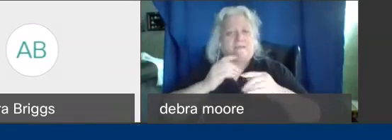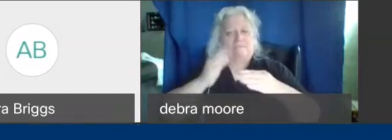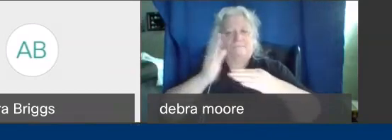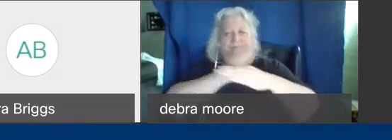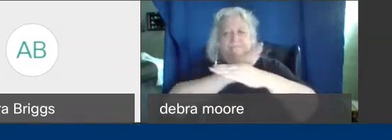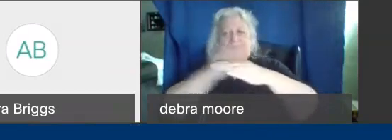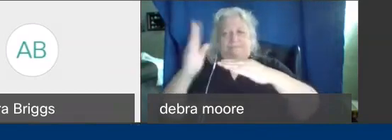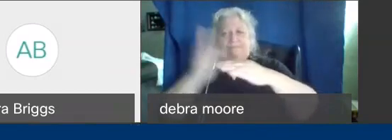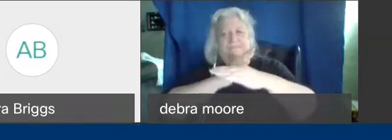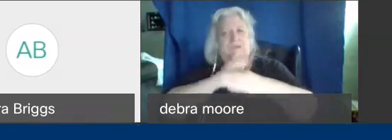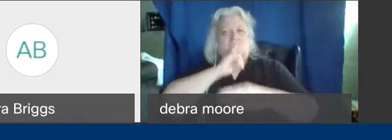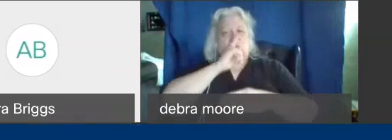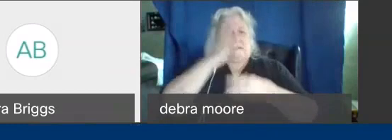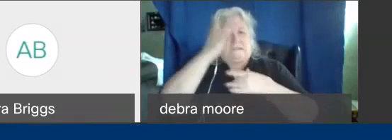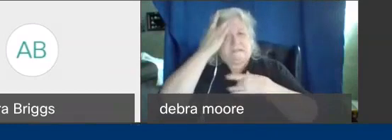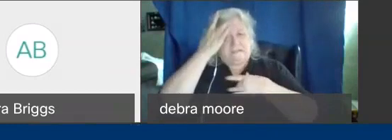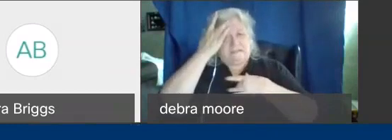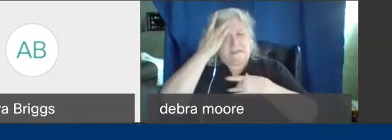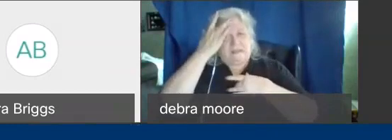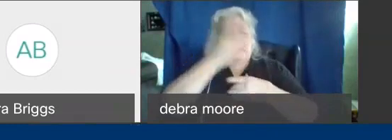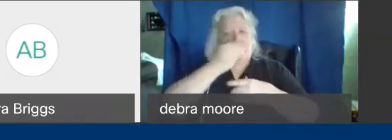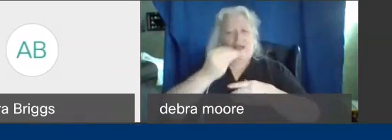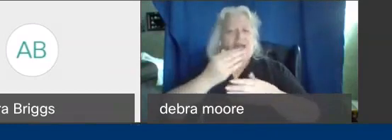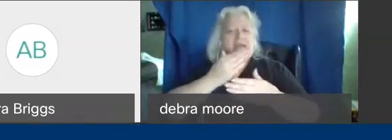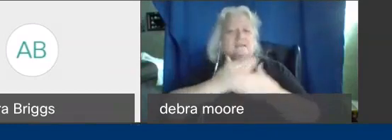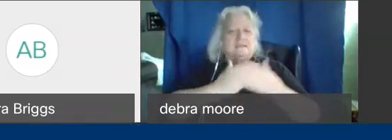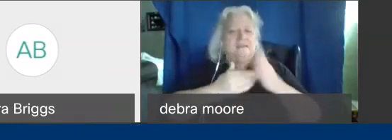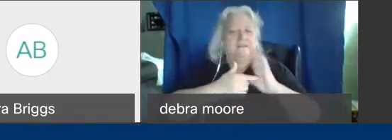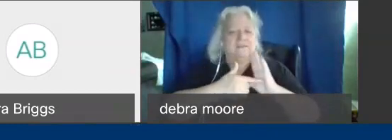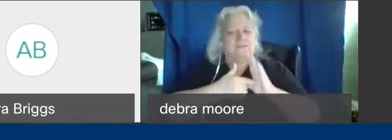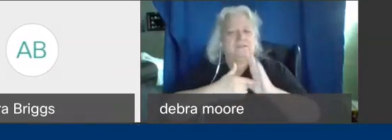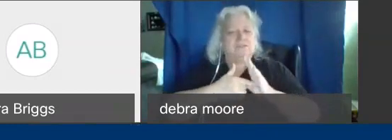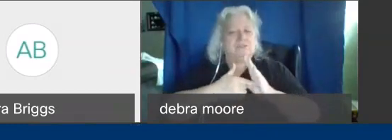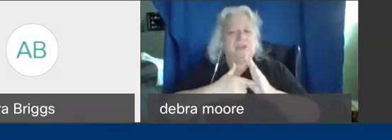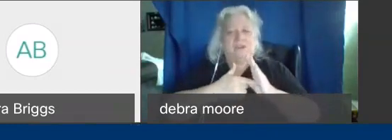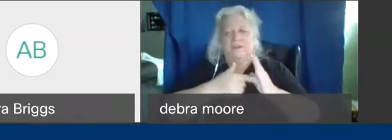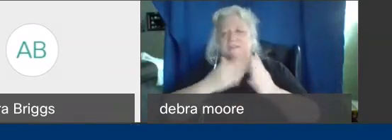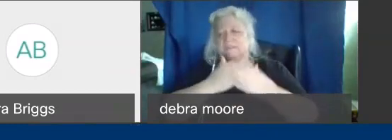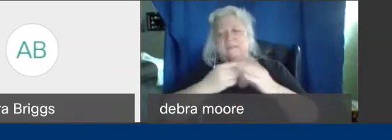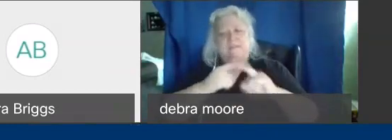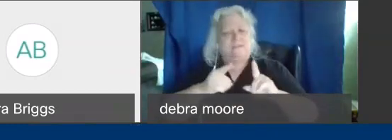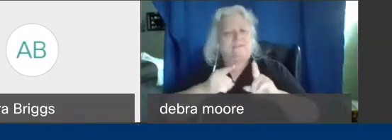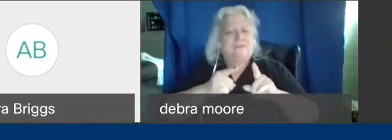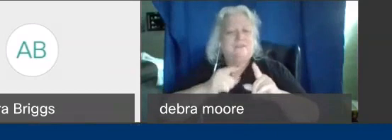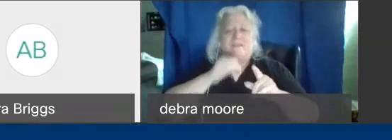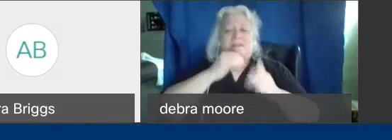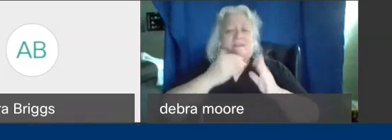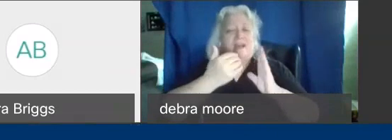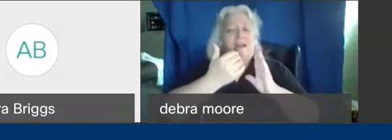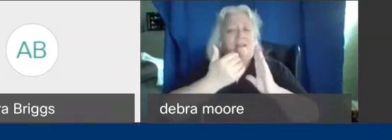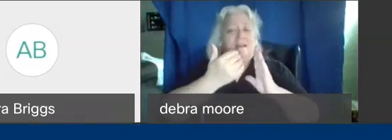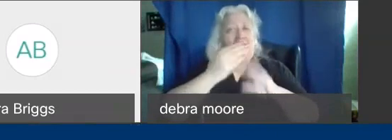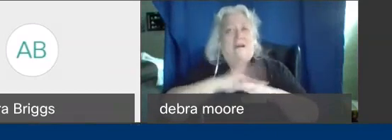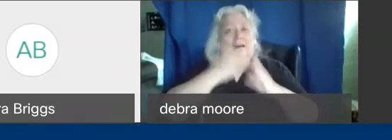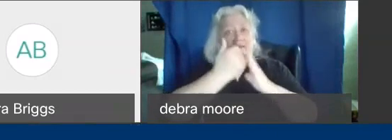severe symptoms in anybody, and someone could be exhibiting something that's not even on this list. But these are like the most known